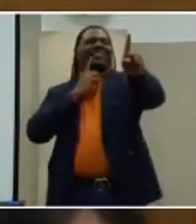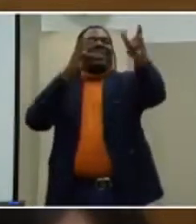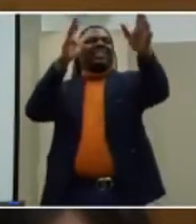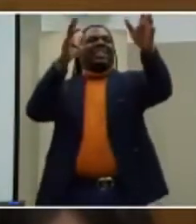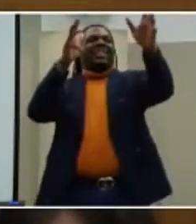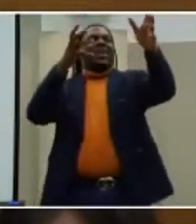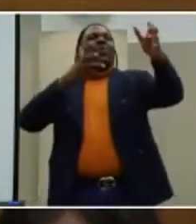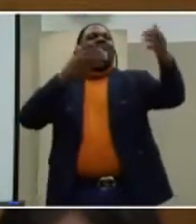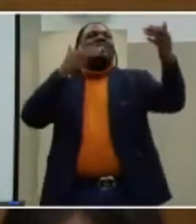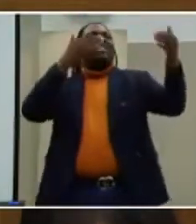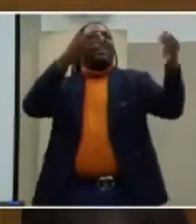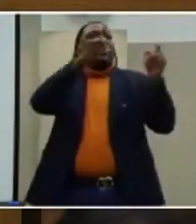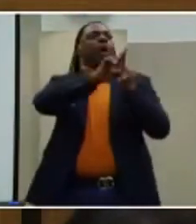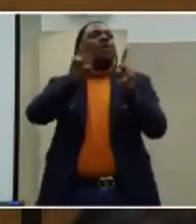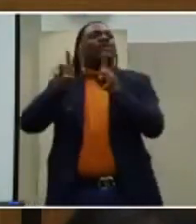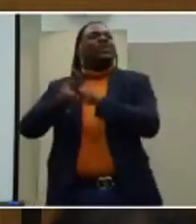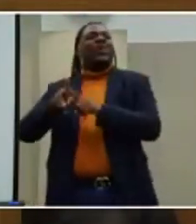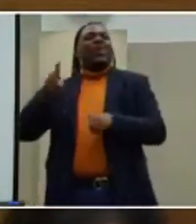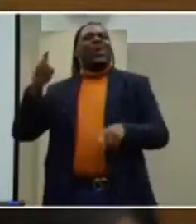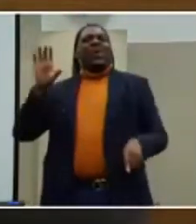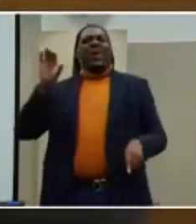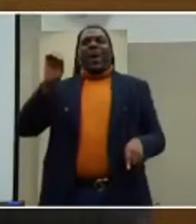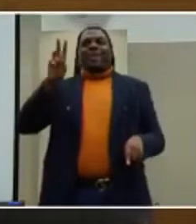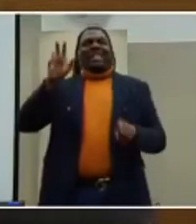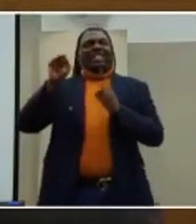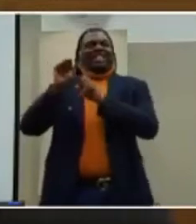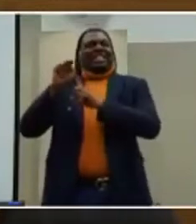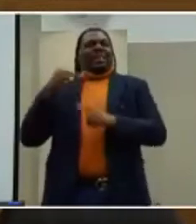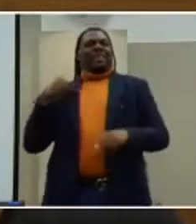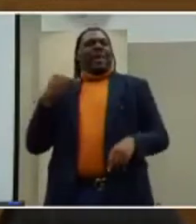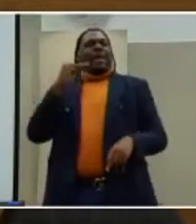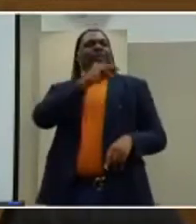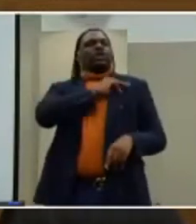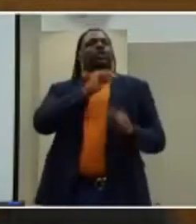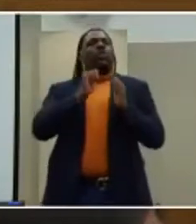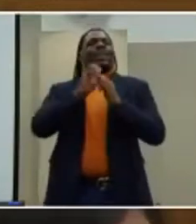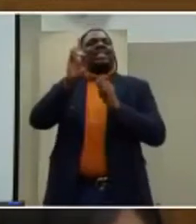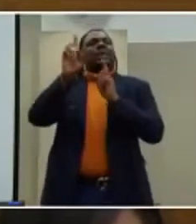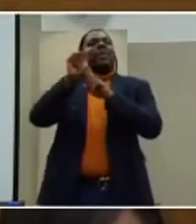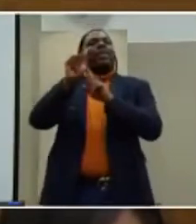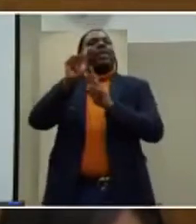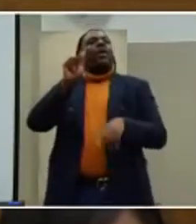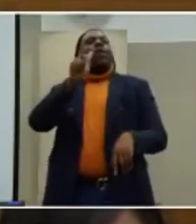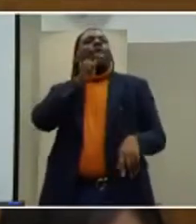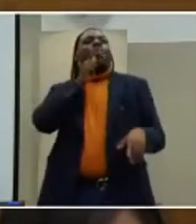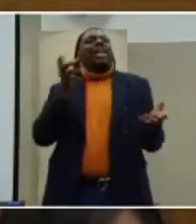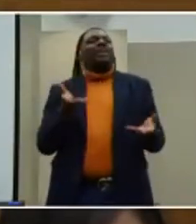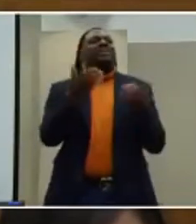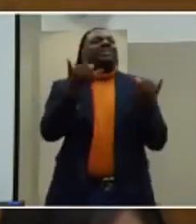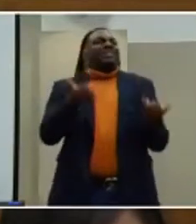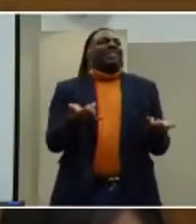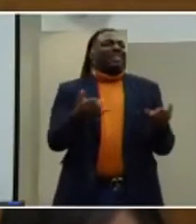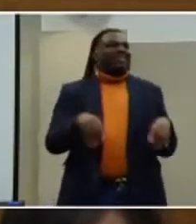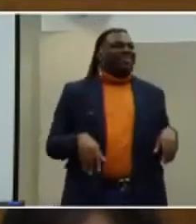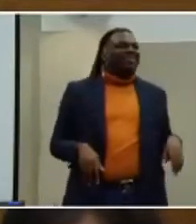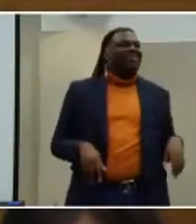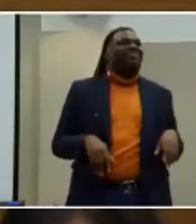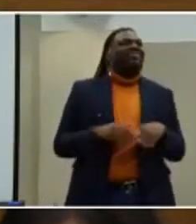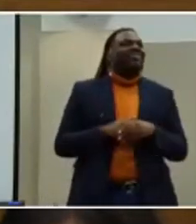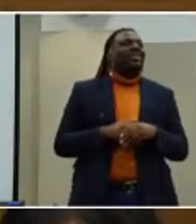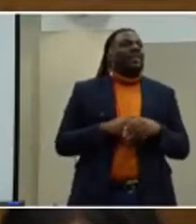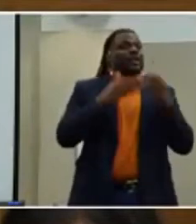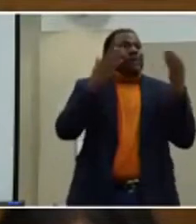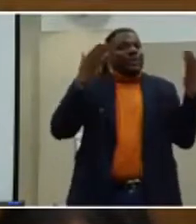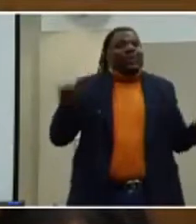want to thank also our commission members, the Commission on Disability members who are here today as well.